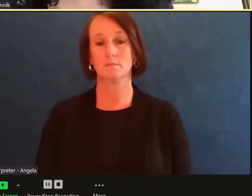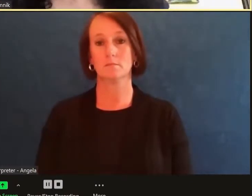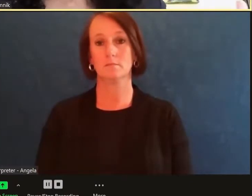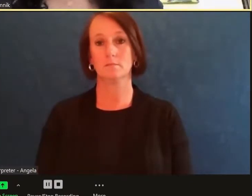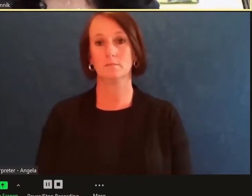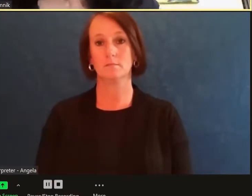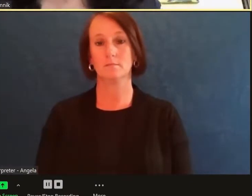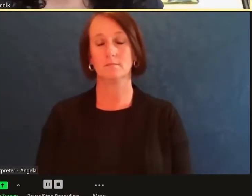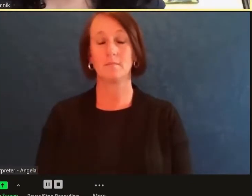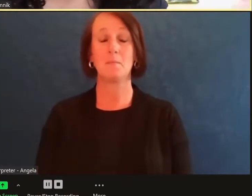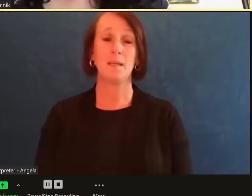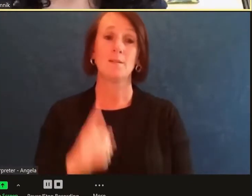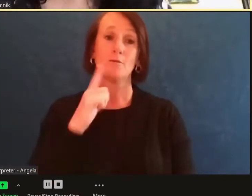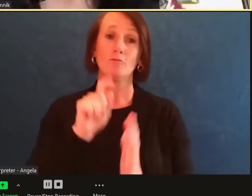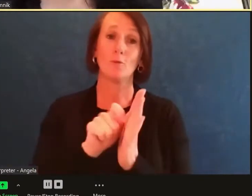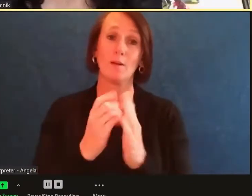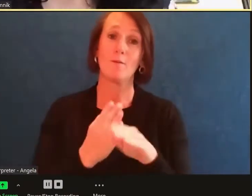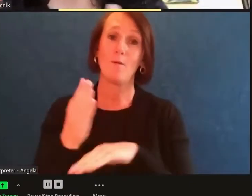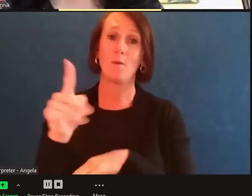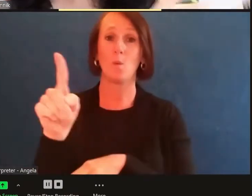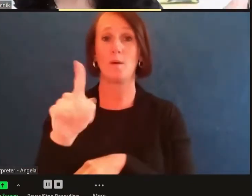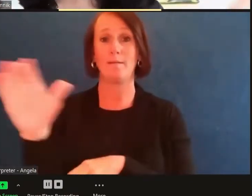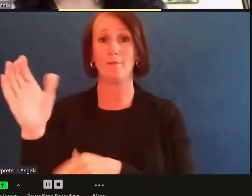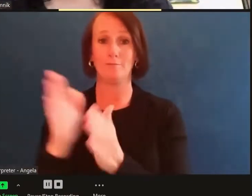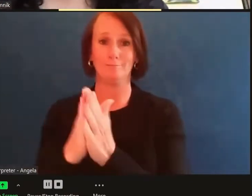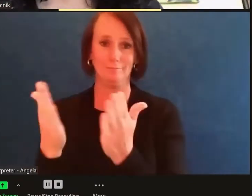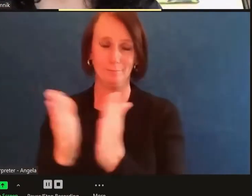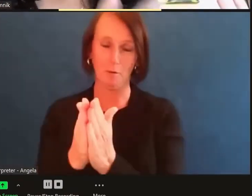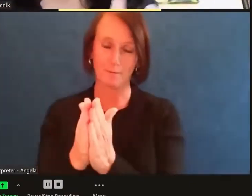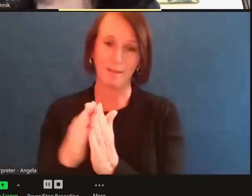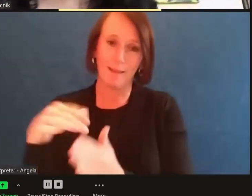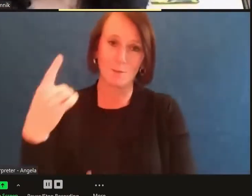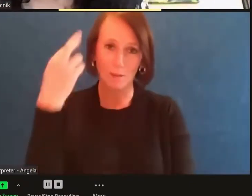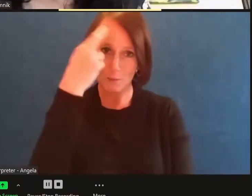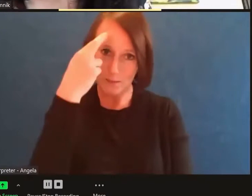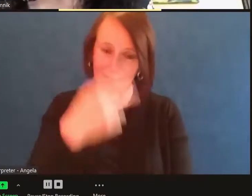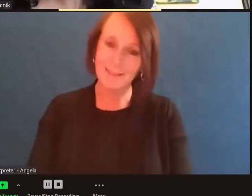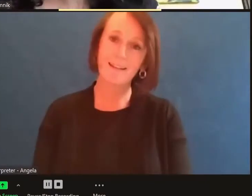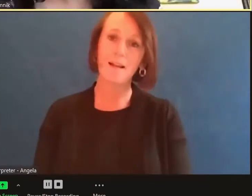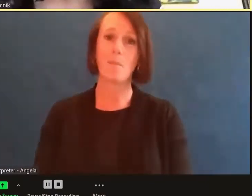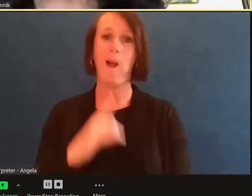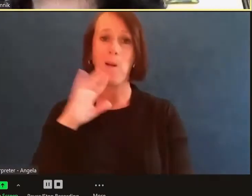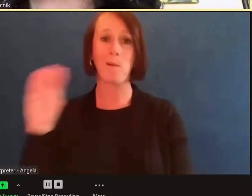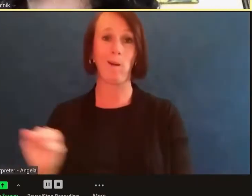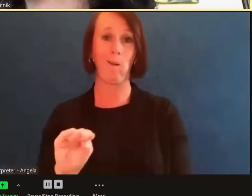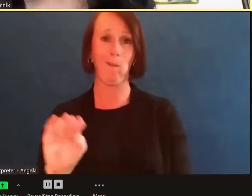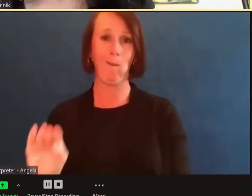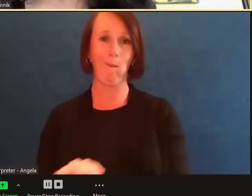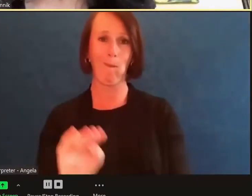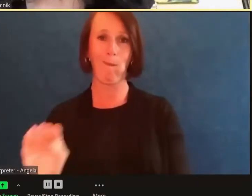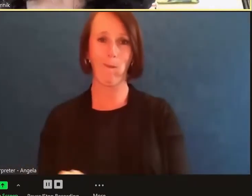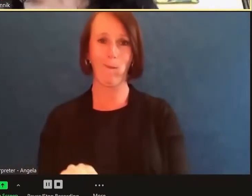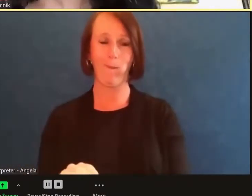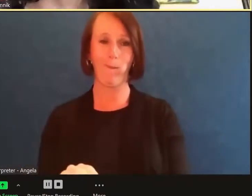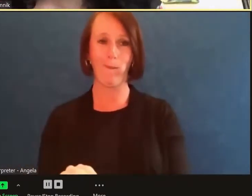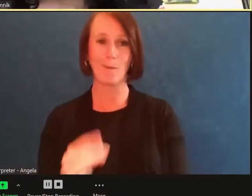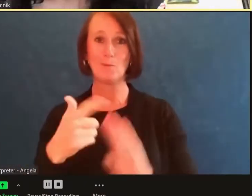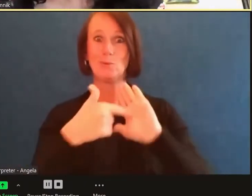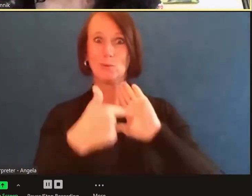than 100 books, although you saw how I managed to get that in today. We're really here